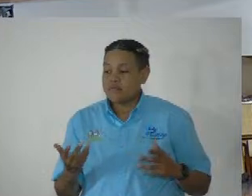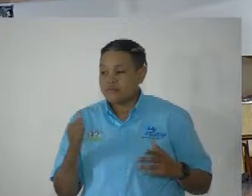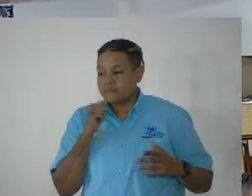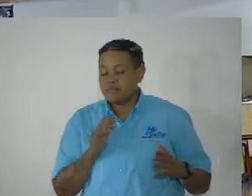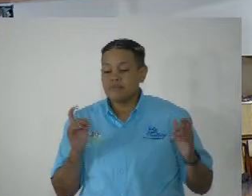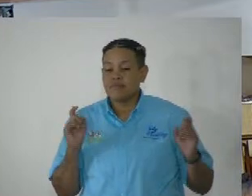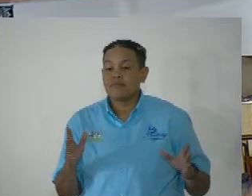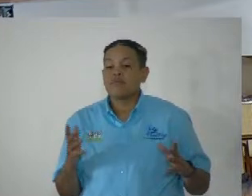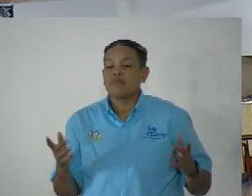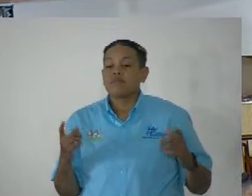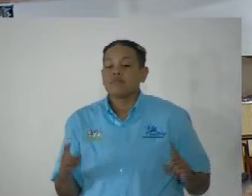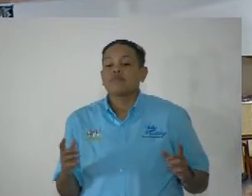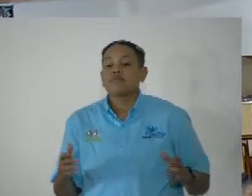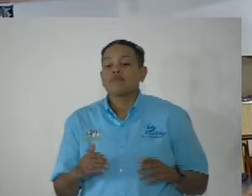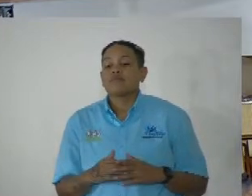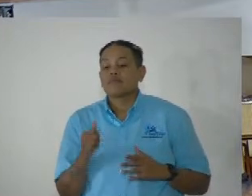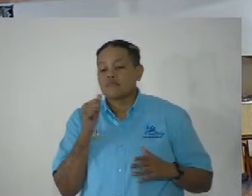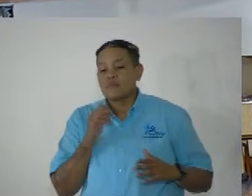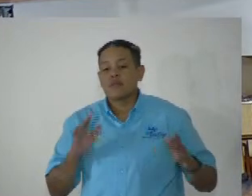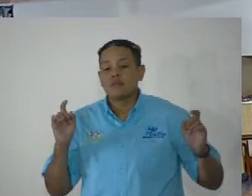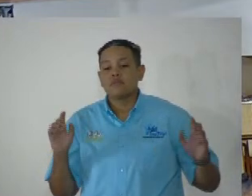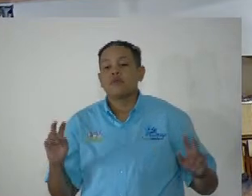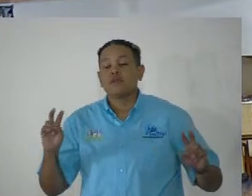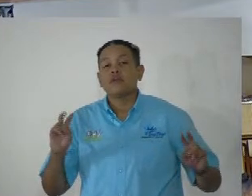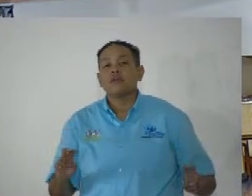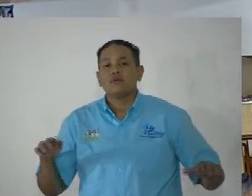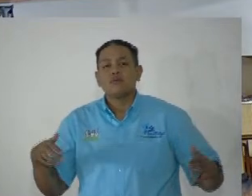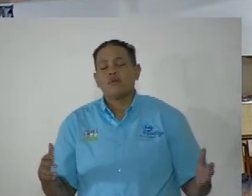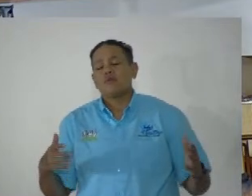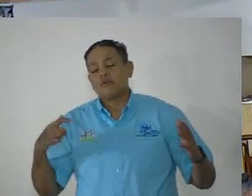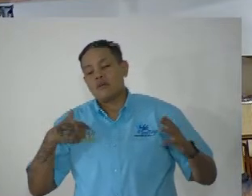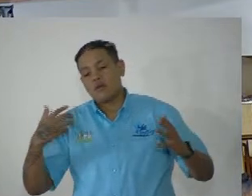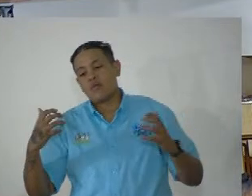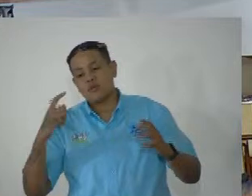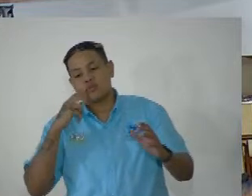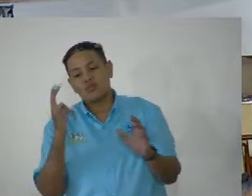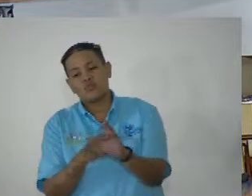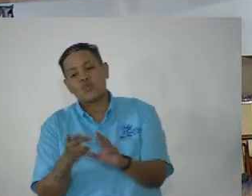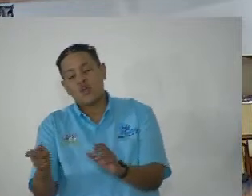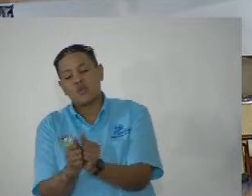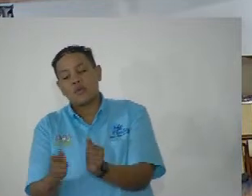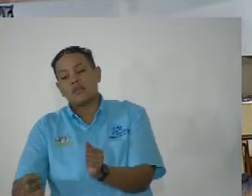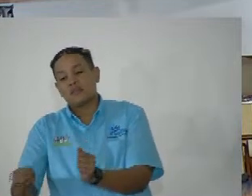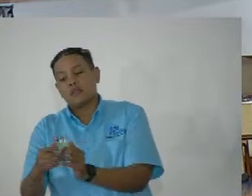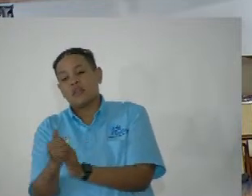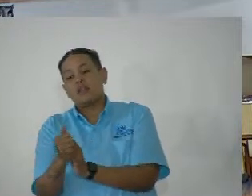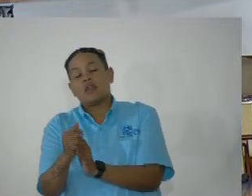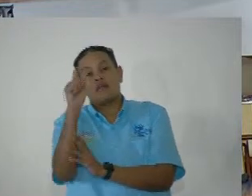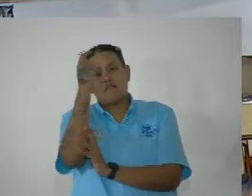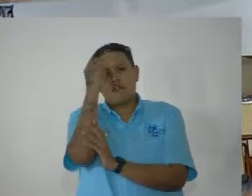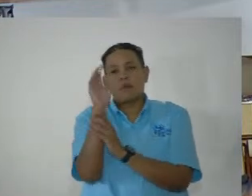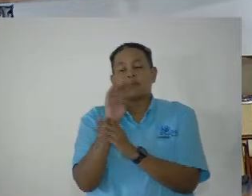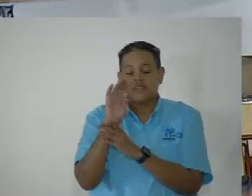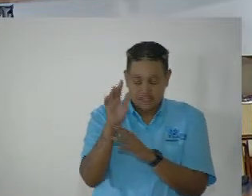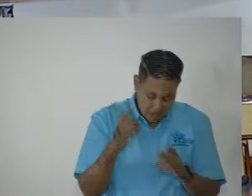Speaker. Madam Speaker, I want to join with the Leader of Government